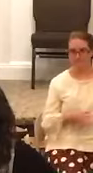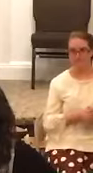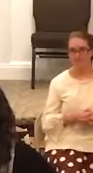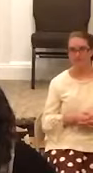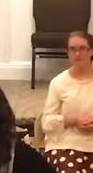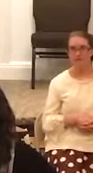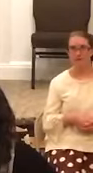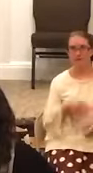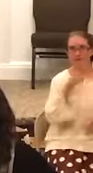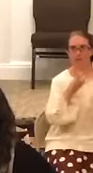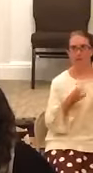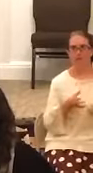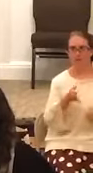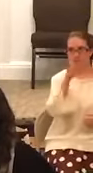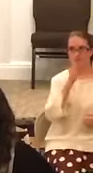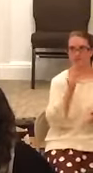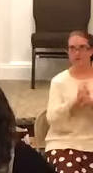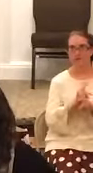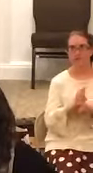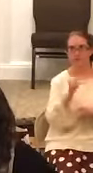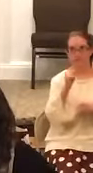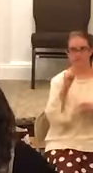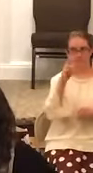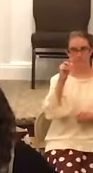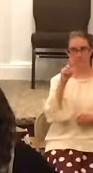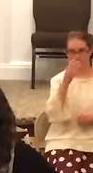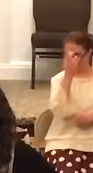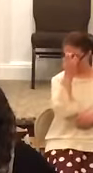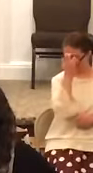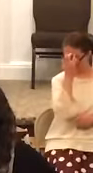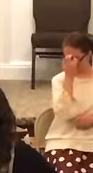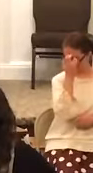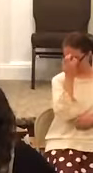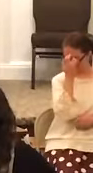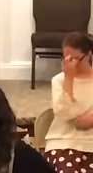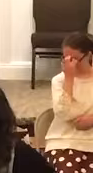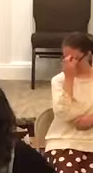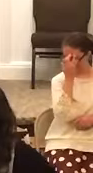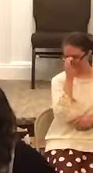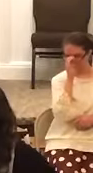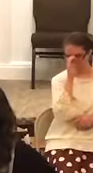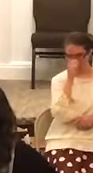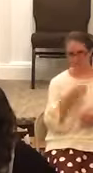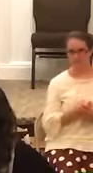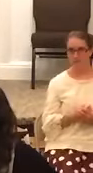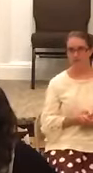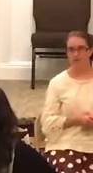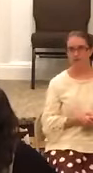"Full well you reject the commandment of God that you may keep your own tradition." That's why God hates tradition or religion.